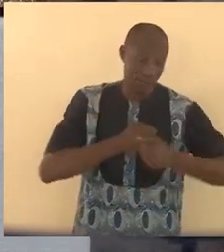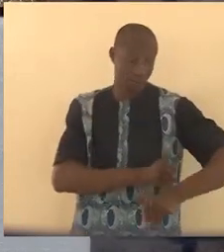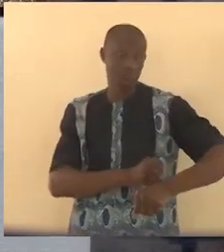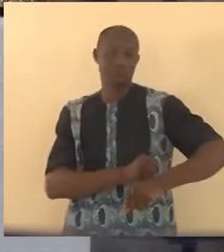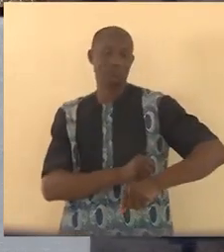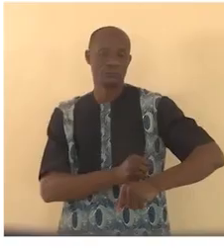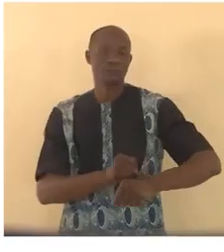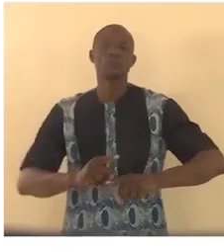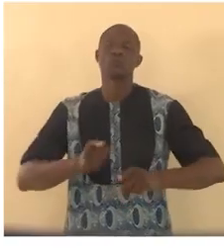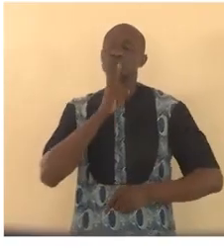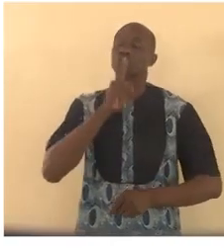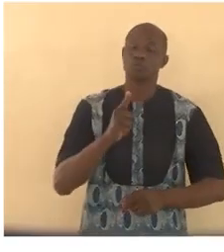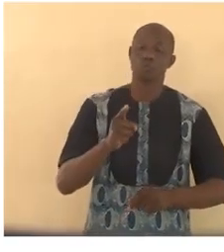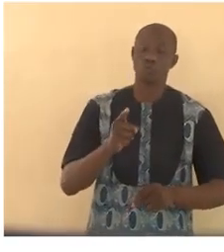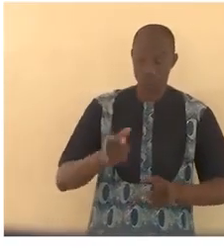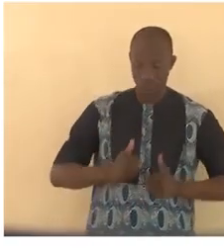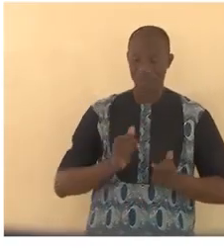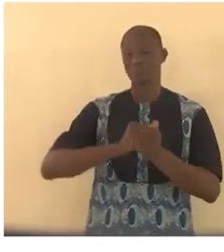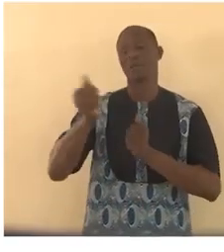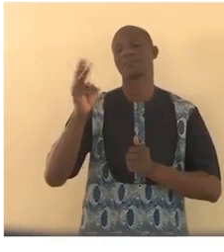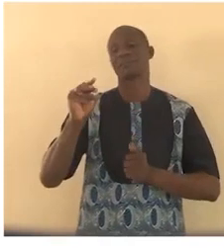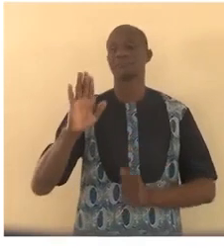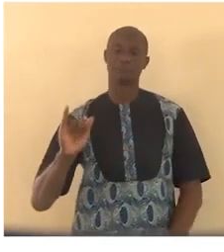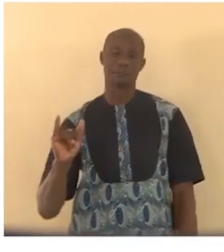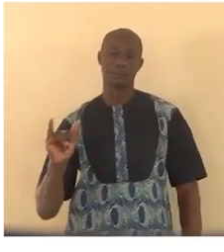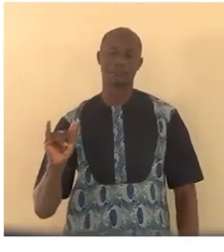possessions, while real life passes them by.